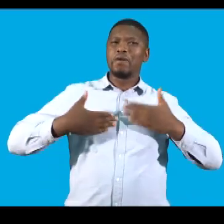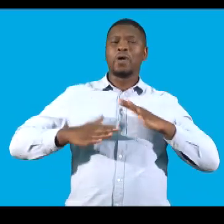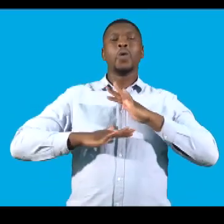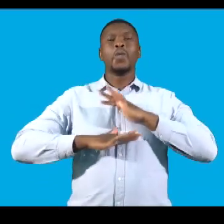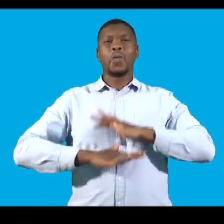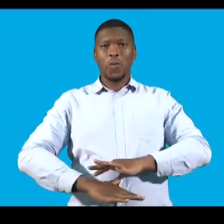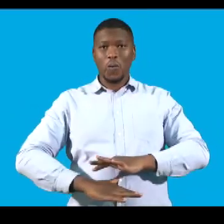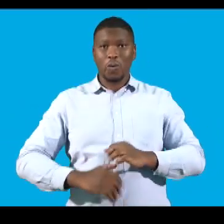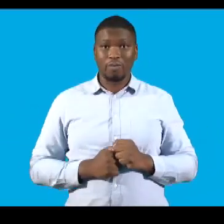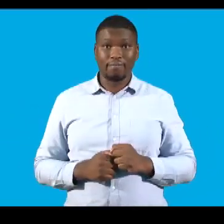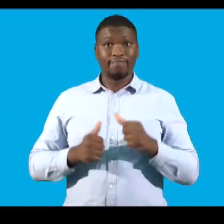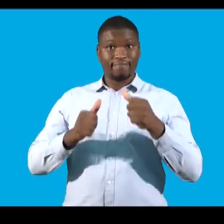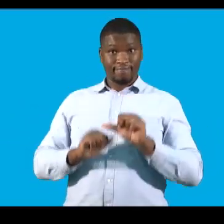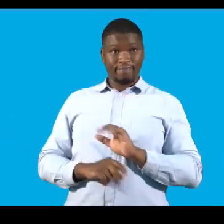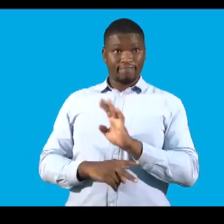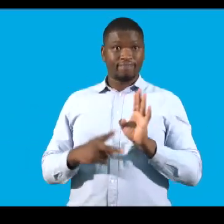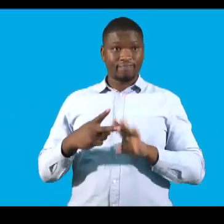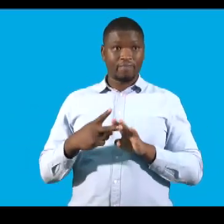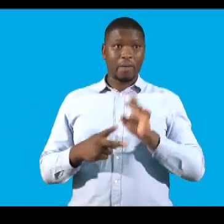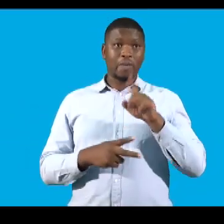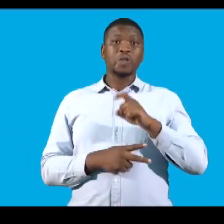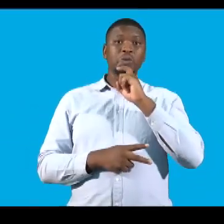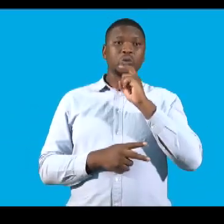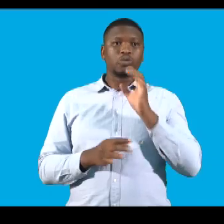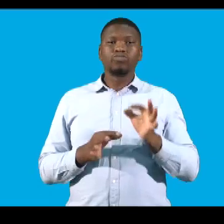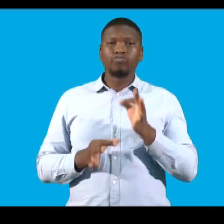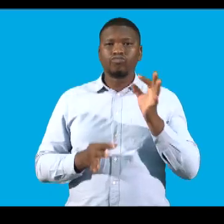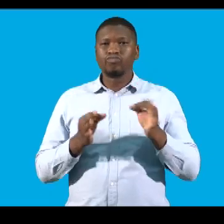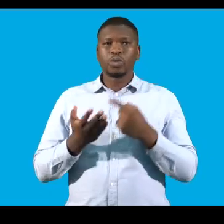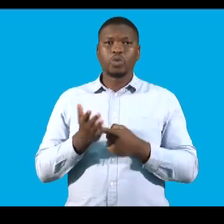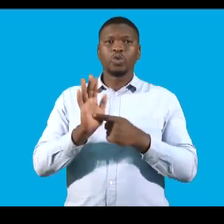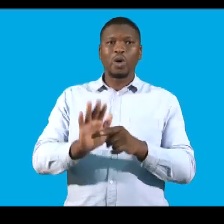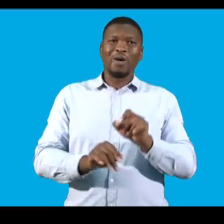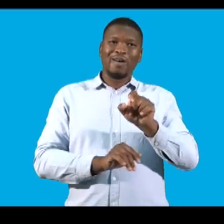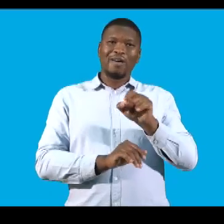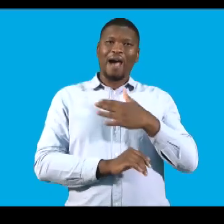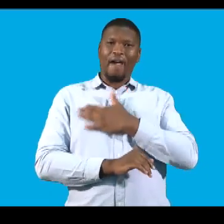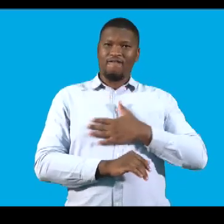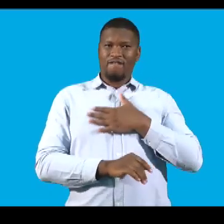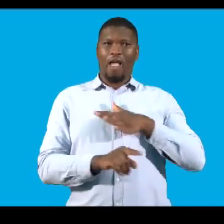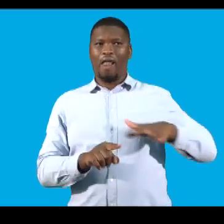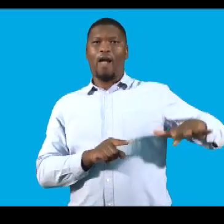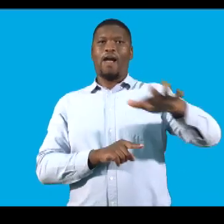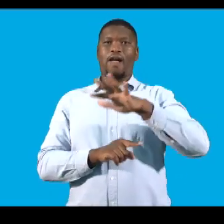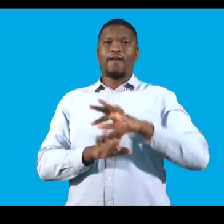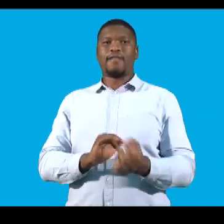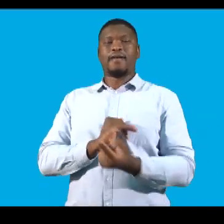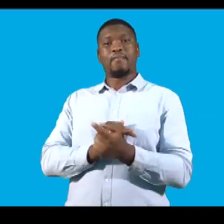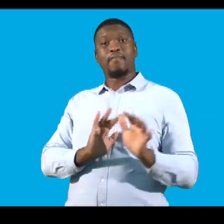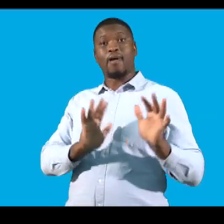relief. Then, step 2, use the analysis to show how a particular feeling or atmosphere comes